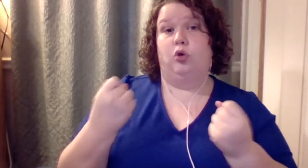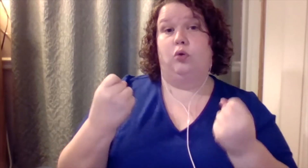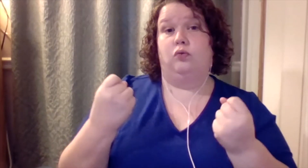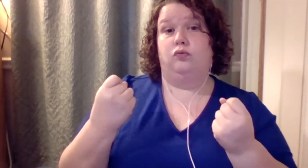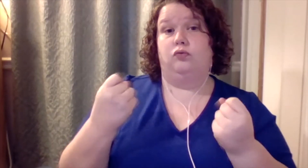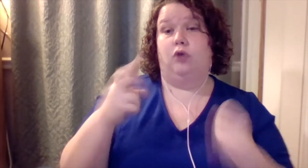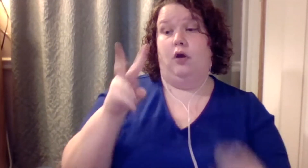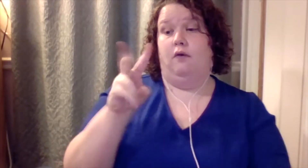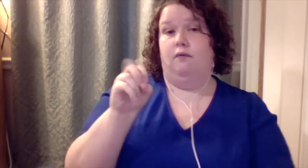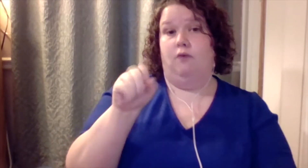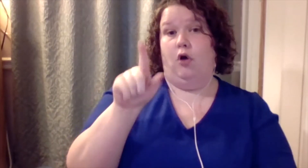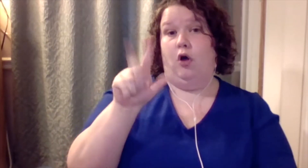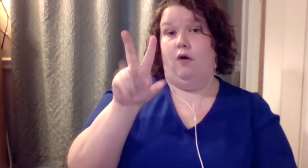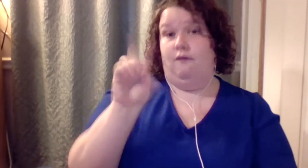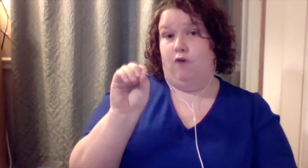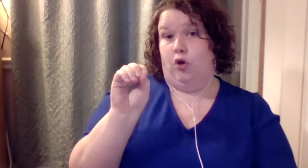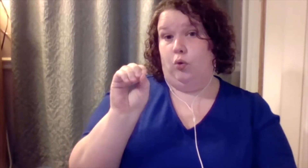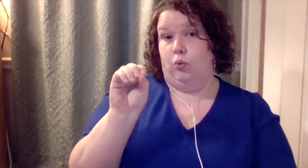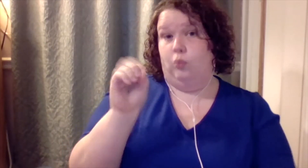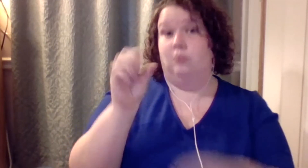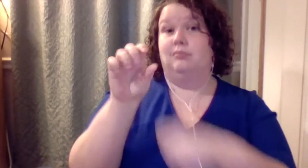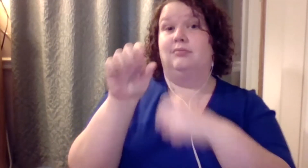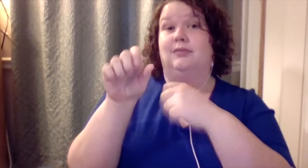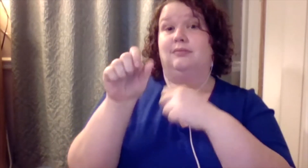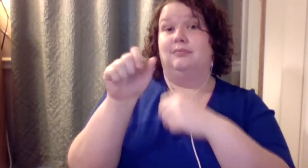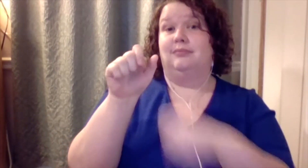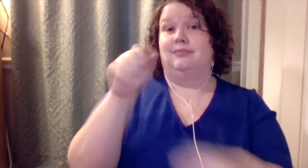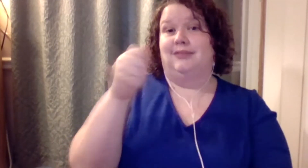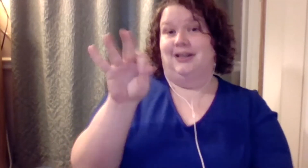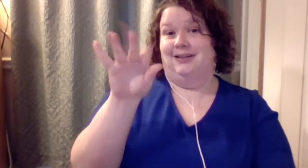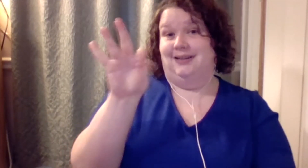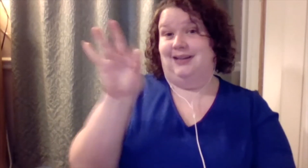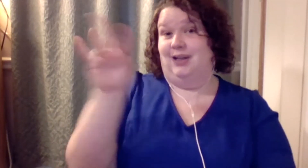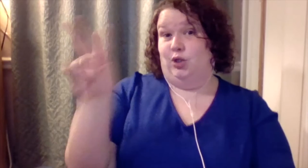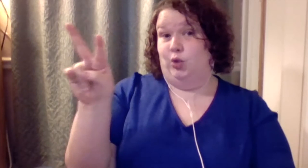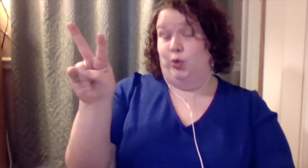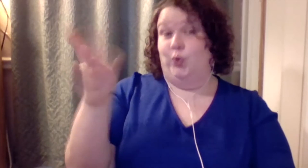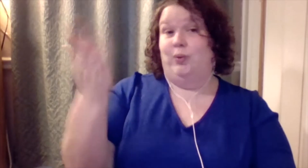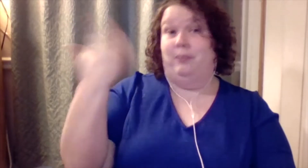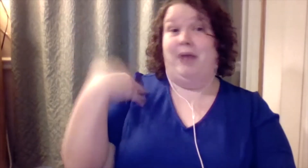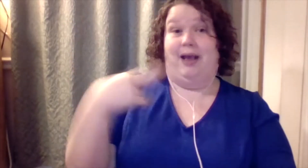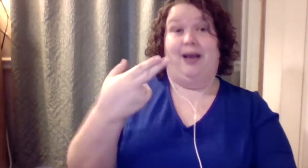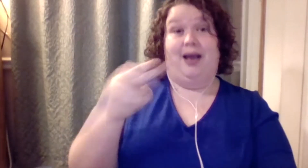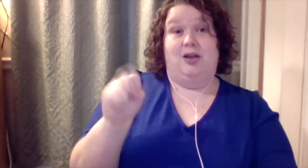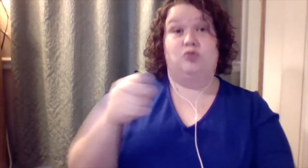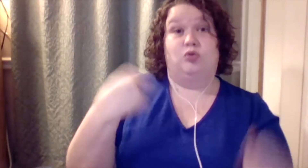school, and I loved it. I had some sentimental attachments to it, but I'm sure glad I'm not driving it now.